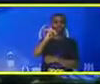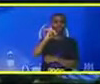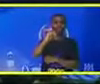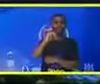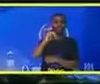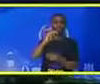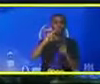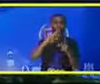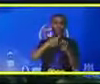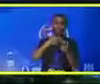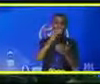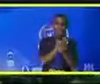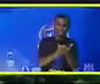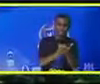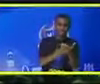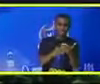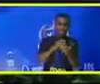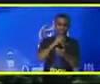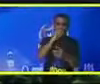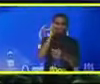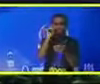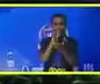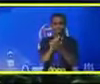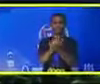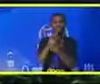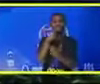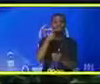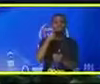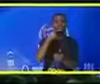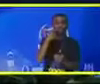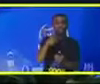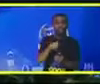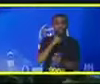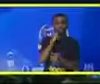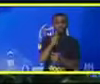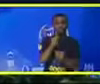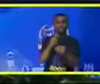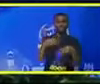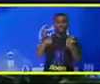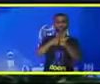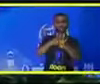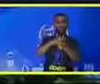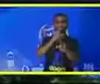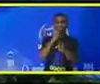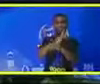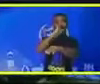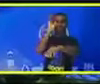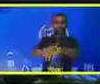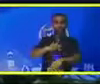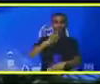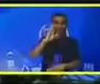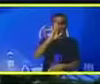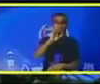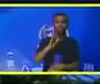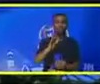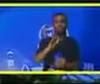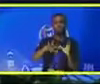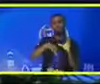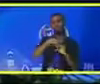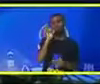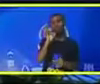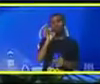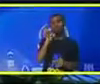said, I am not worthy to untie the latchet of your shoe. He said, suffer it to be so. It is an ordinance. Not even me